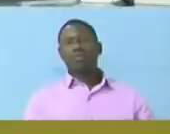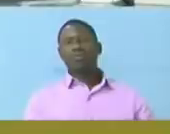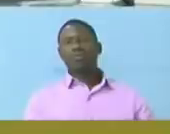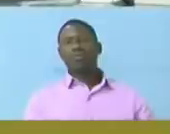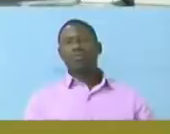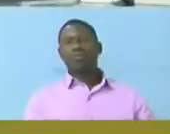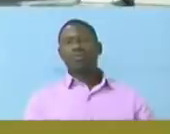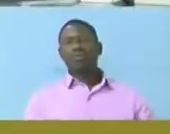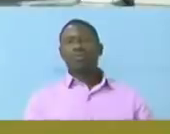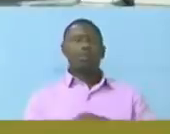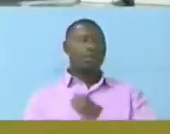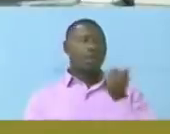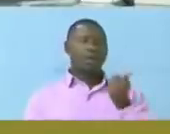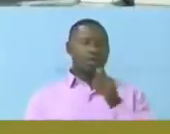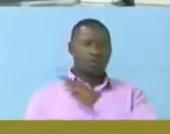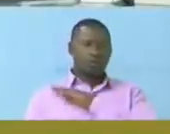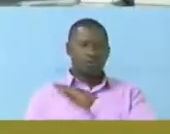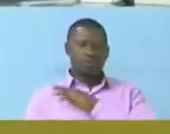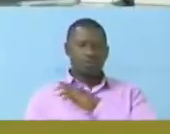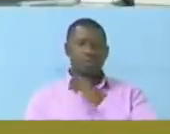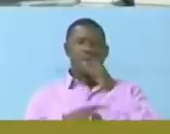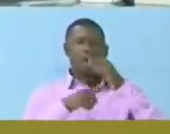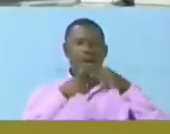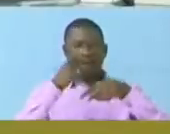mutajang. And also immediately after